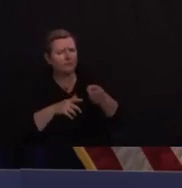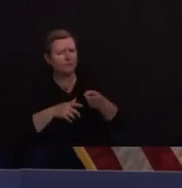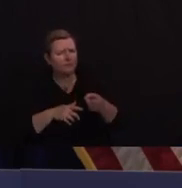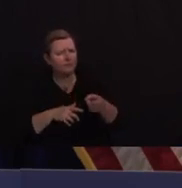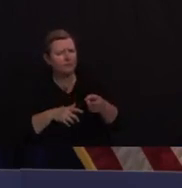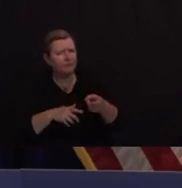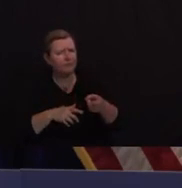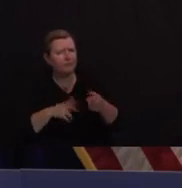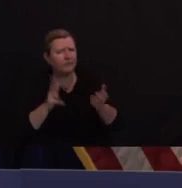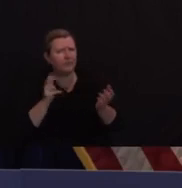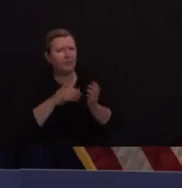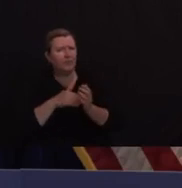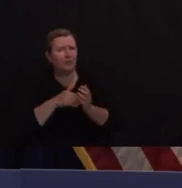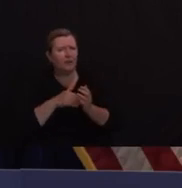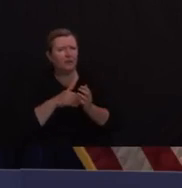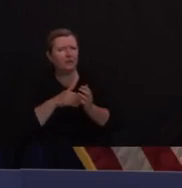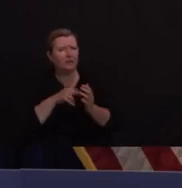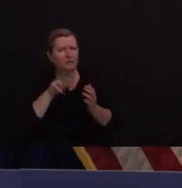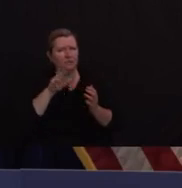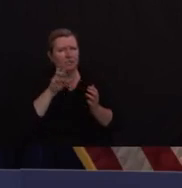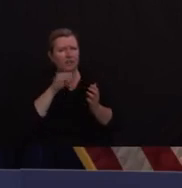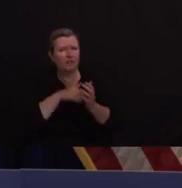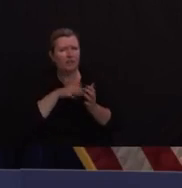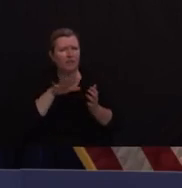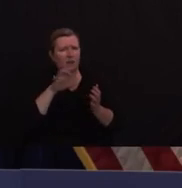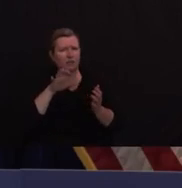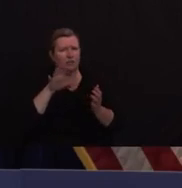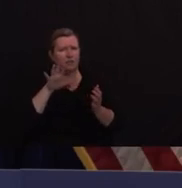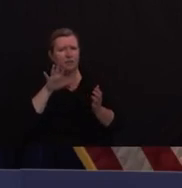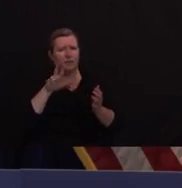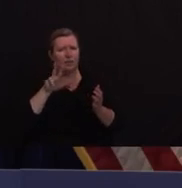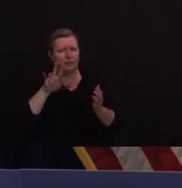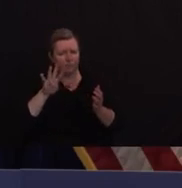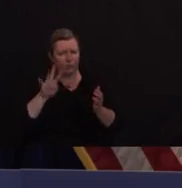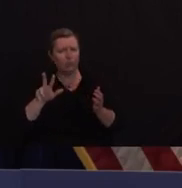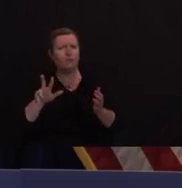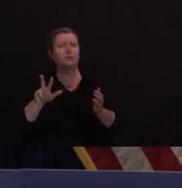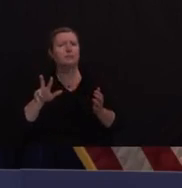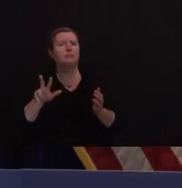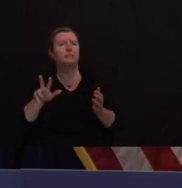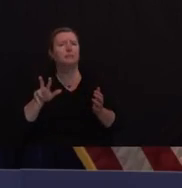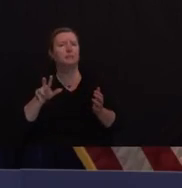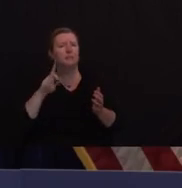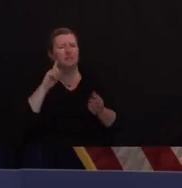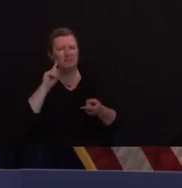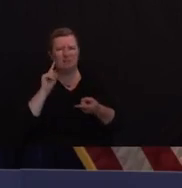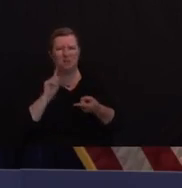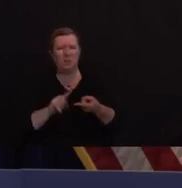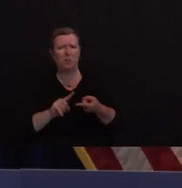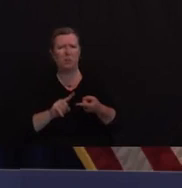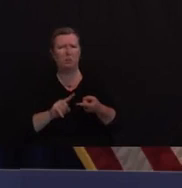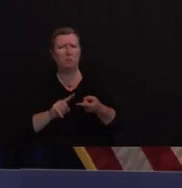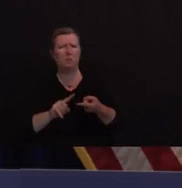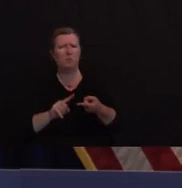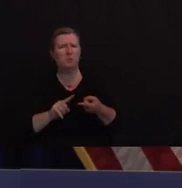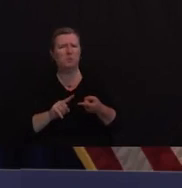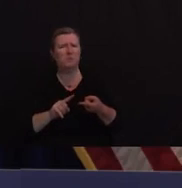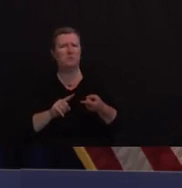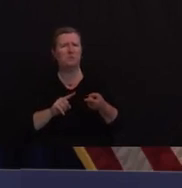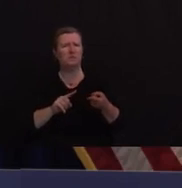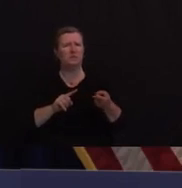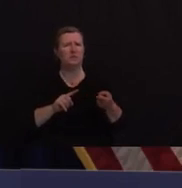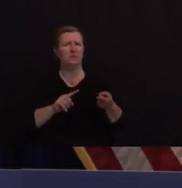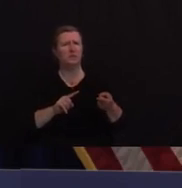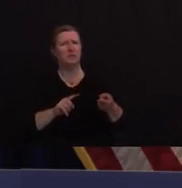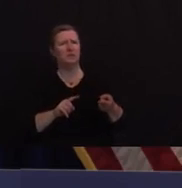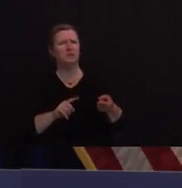36,534. We believe that's too low. Nationally, we think about 3% of the population is immunocompromised. So